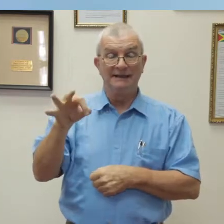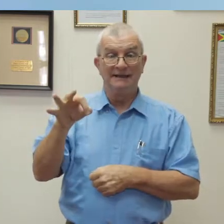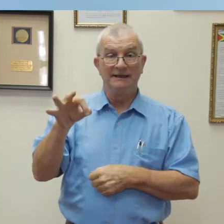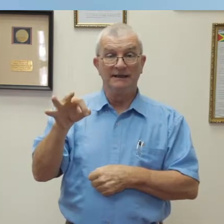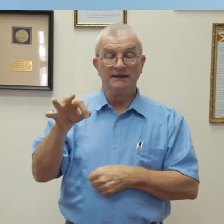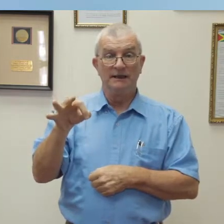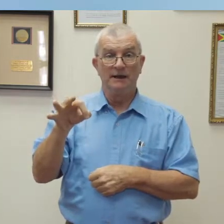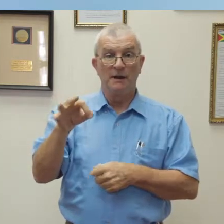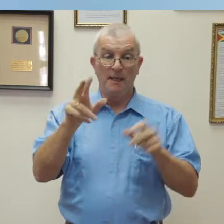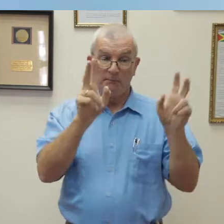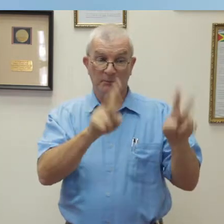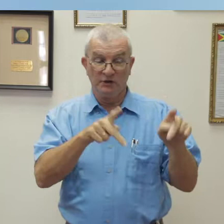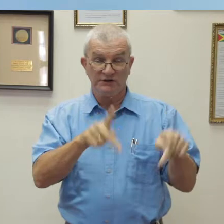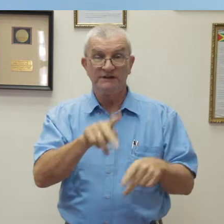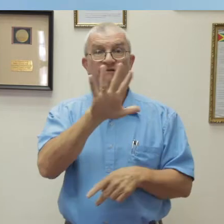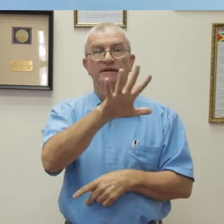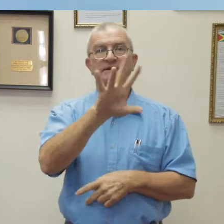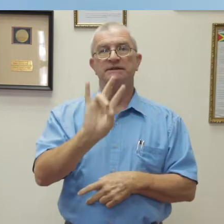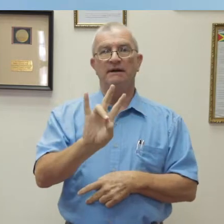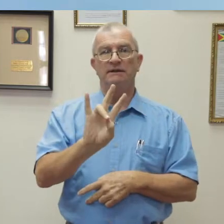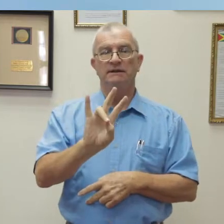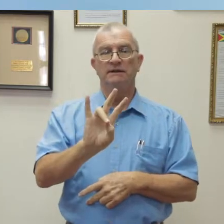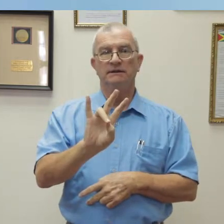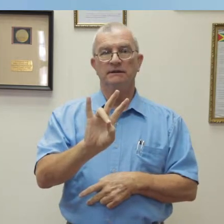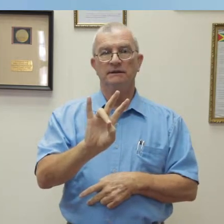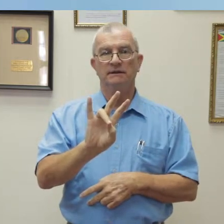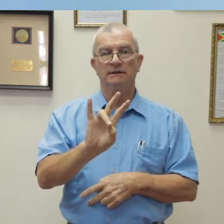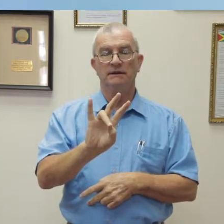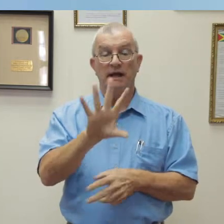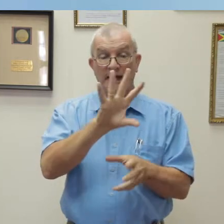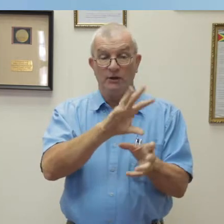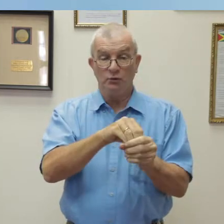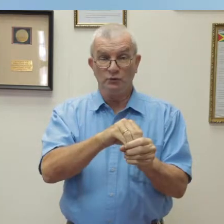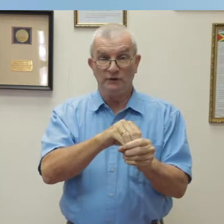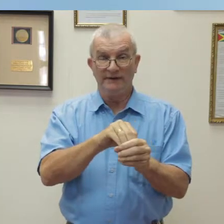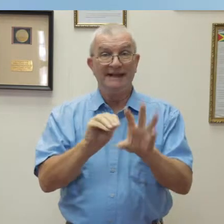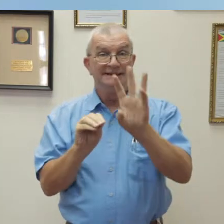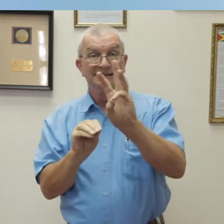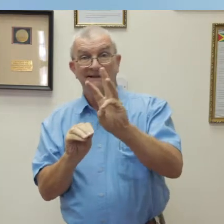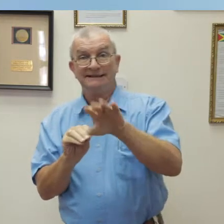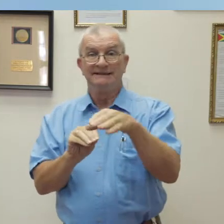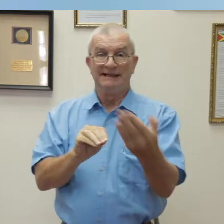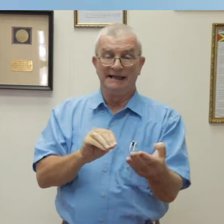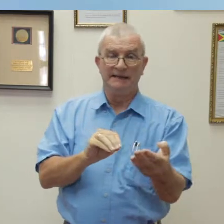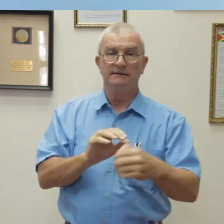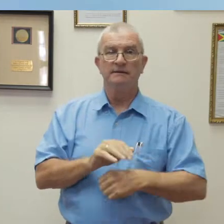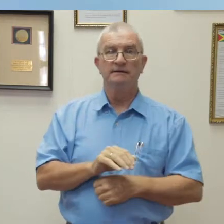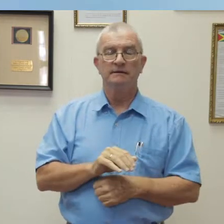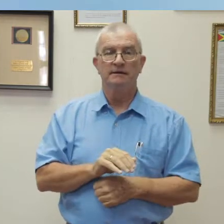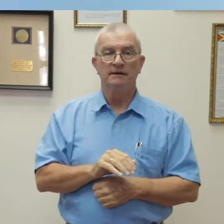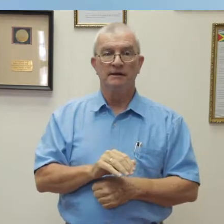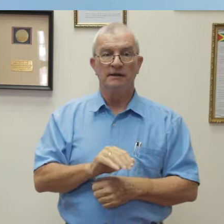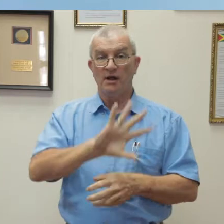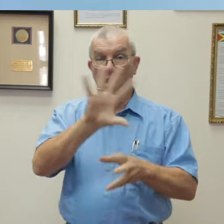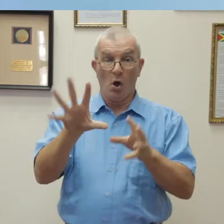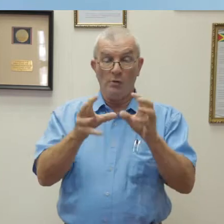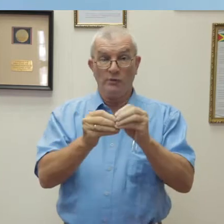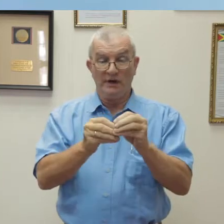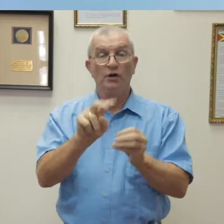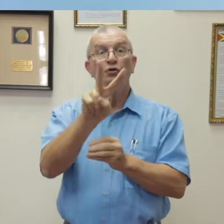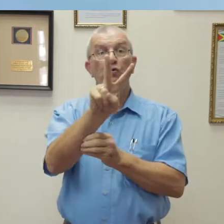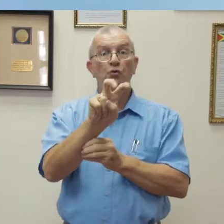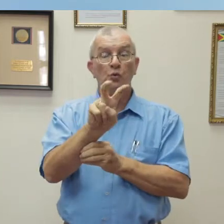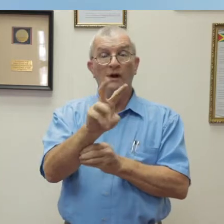now 57, inclusive of 6 deaths, with a total of